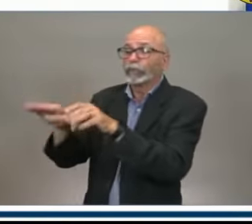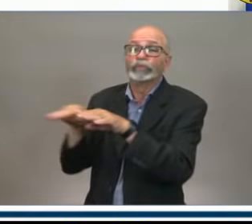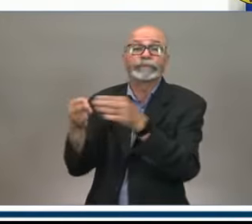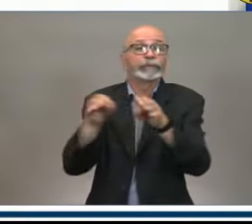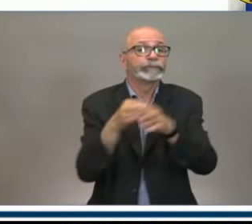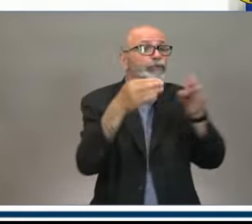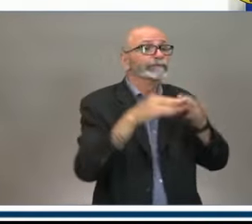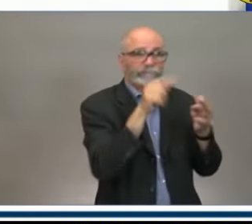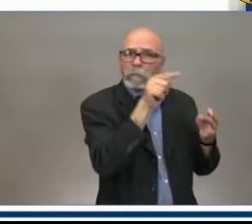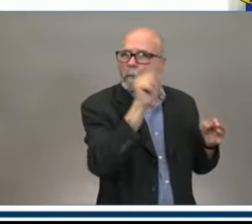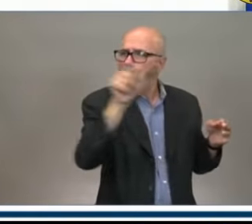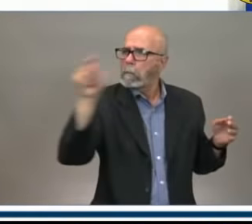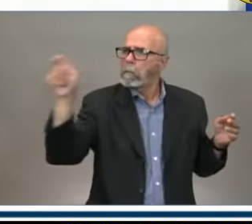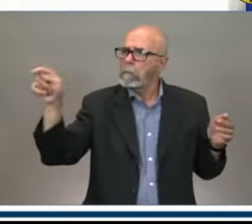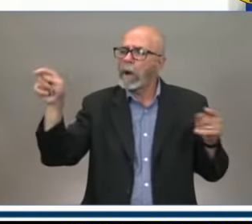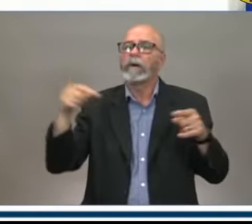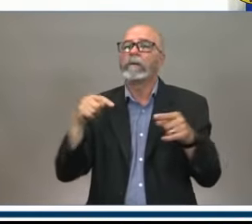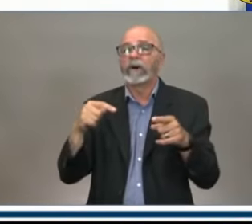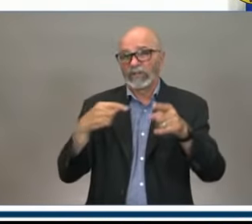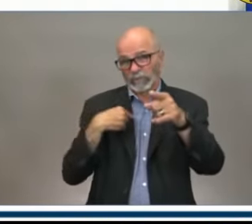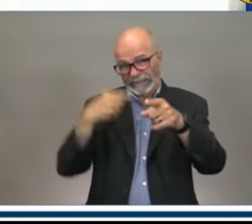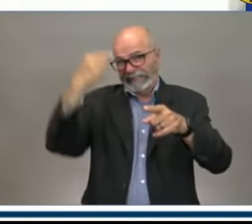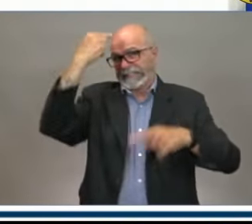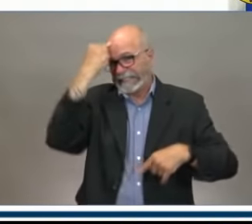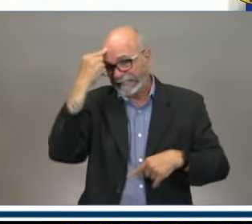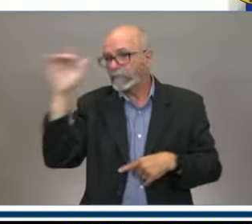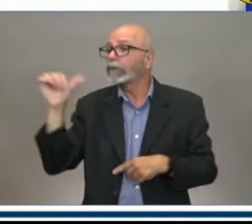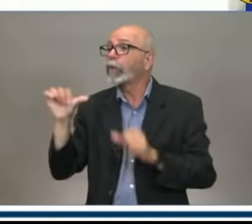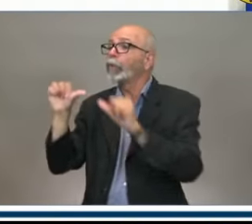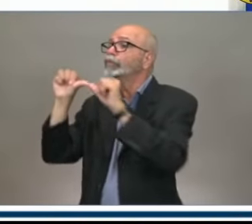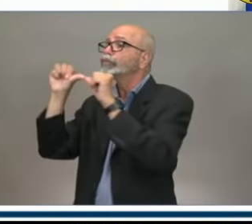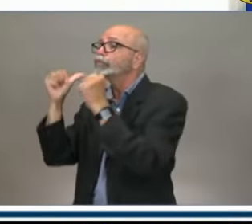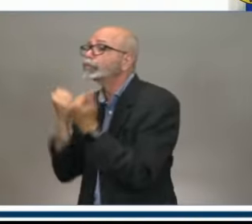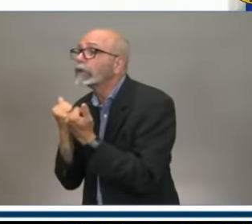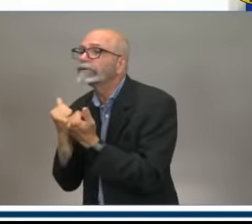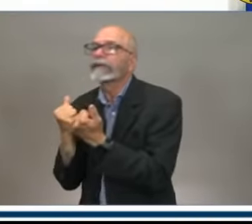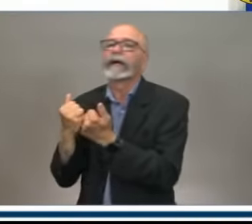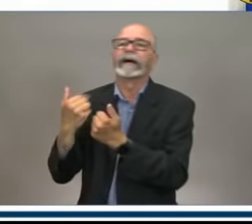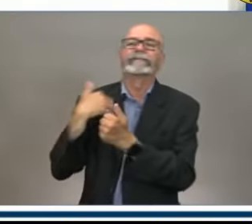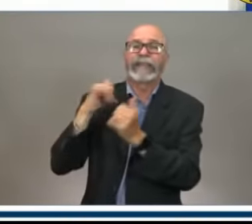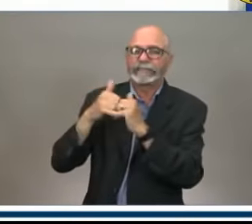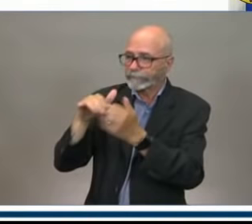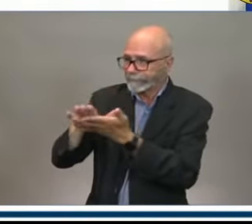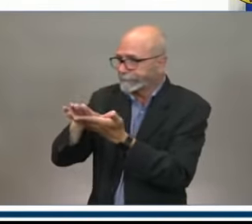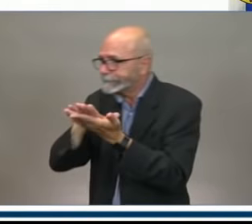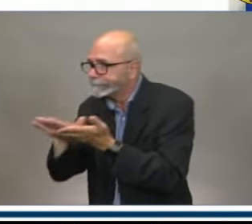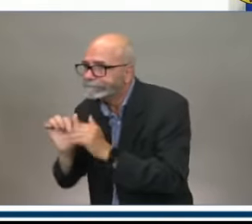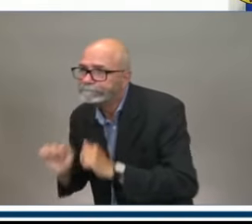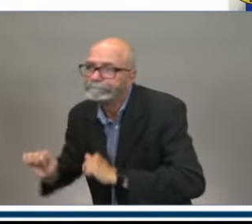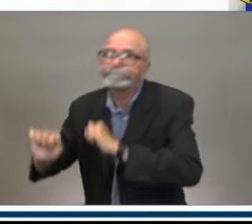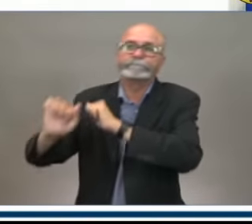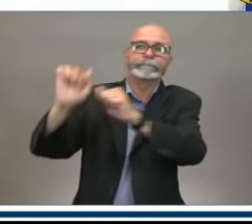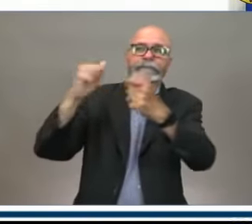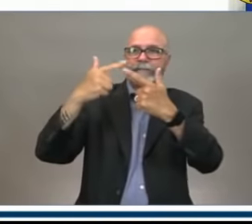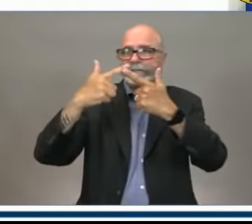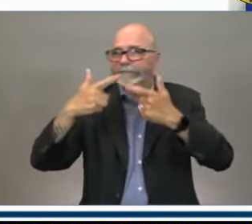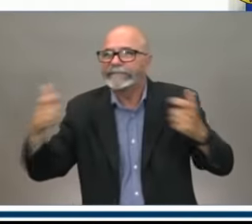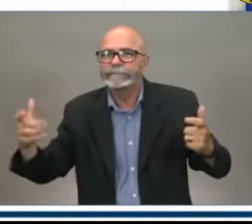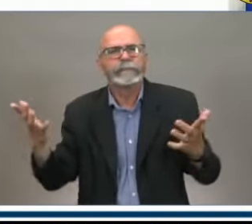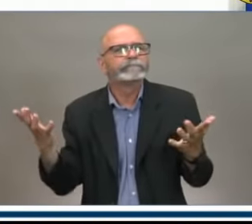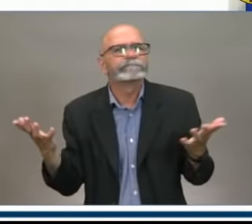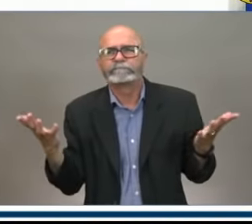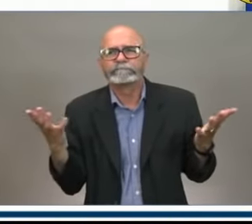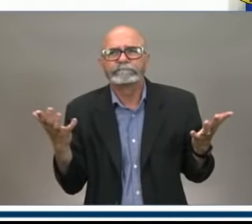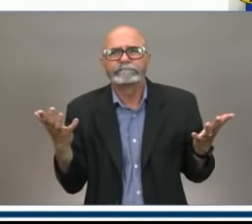business associations to come up with a hygiene guidelines and communicate the information out to the affected businesses and the sector, where exactly does the